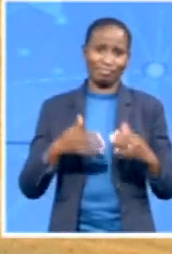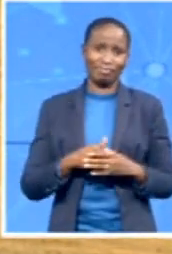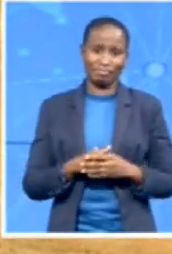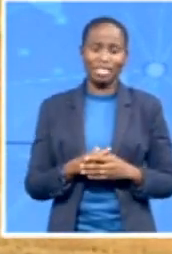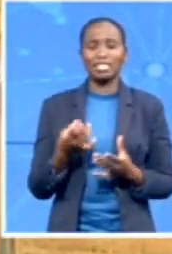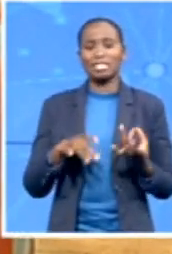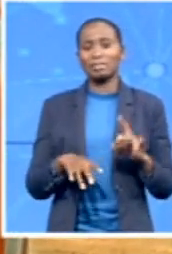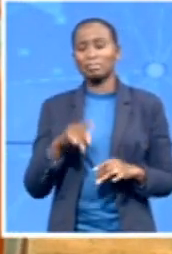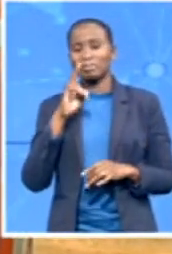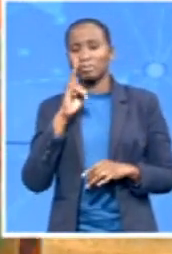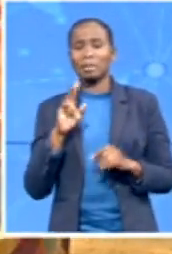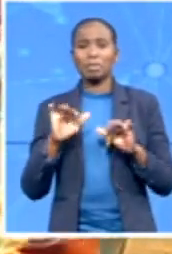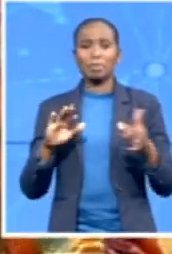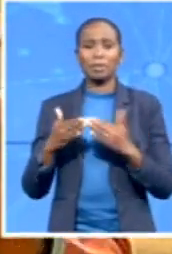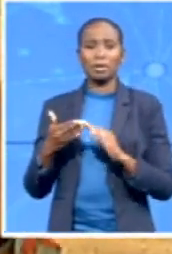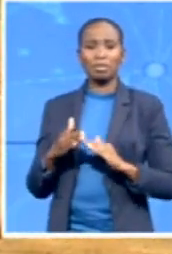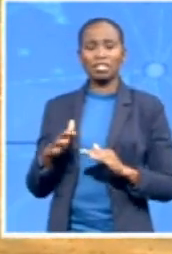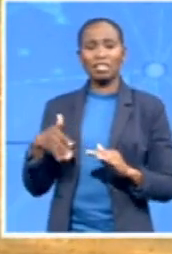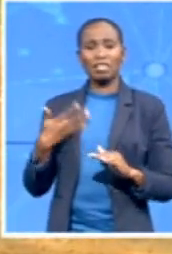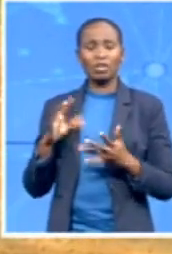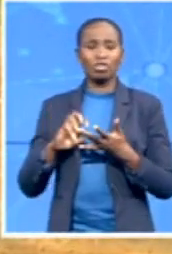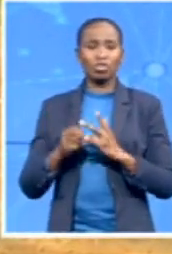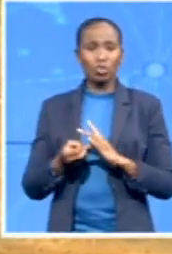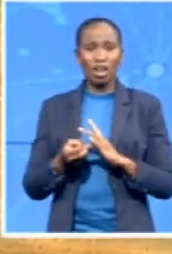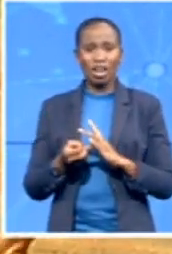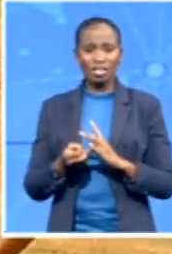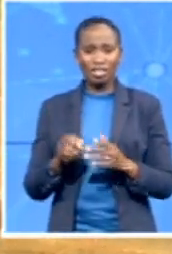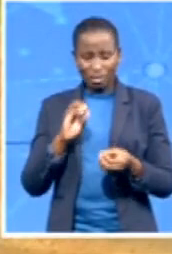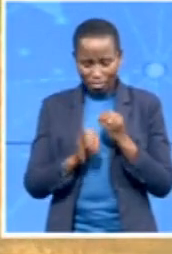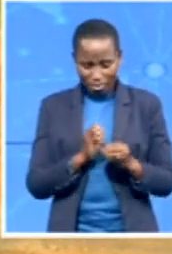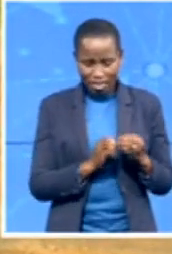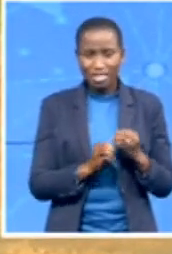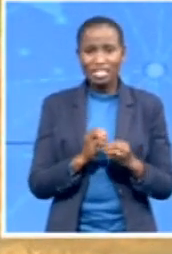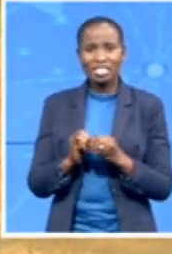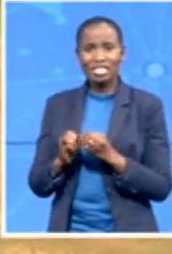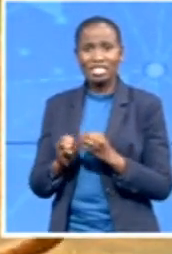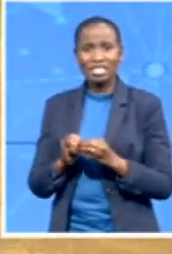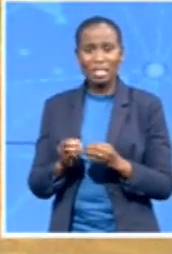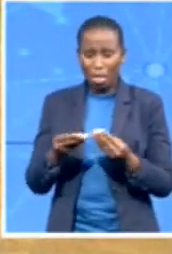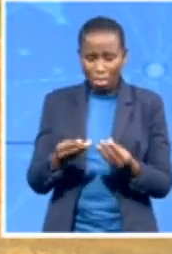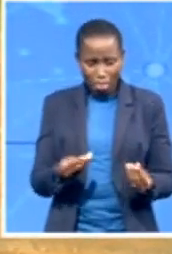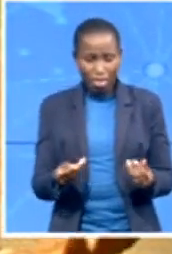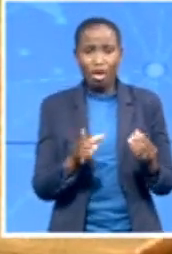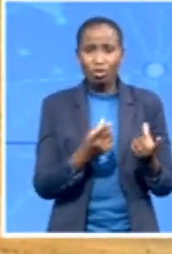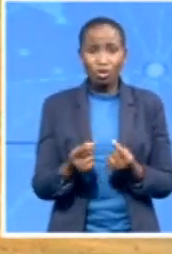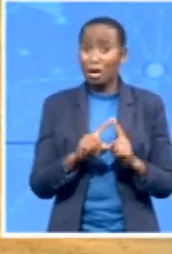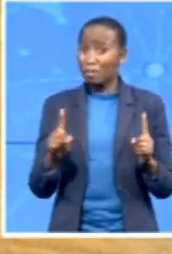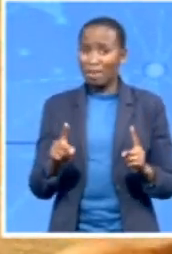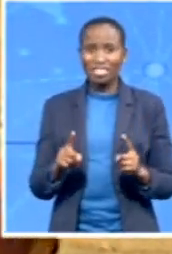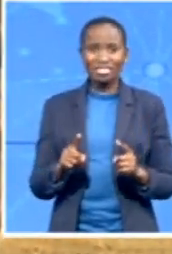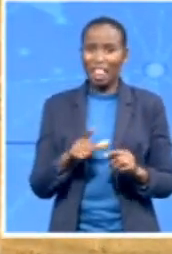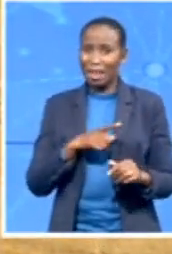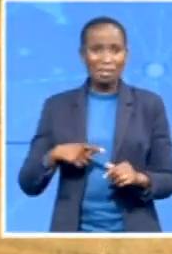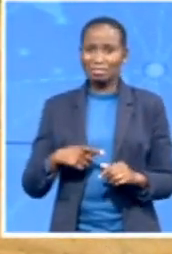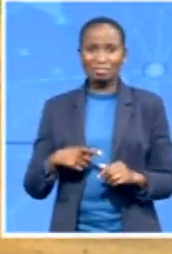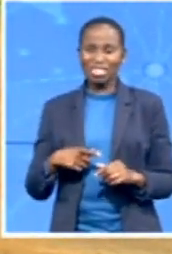fill these potholes with sand, but it doesn't last. You know, when it rains, it takes only a day for the